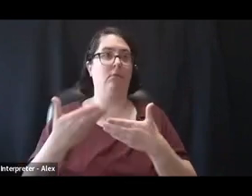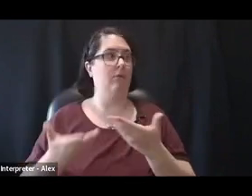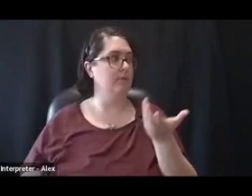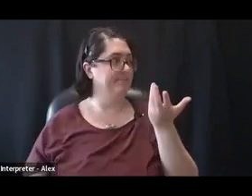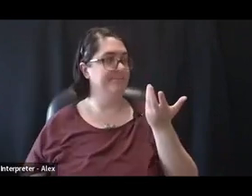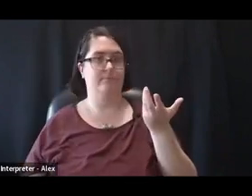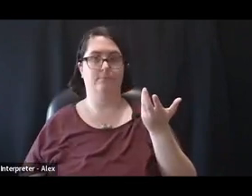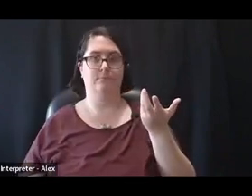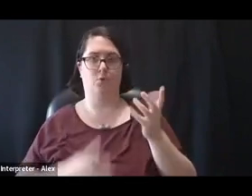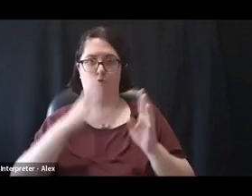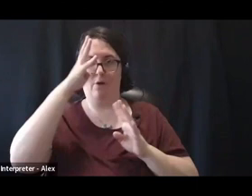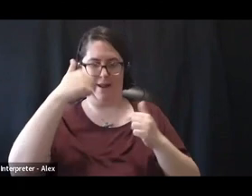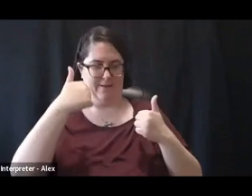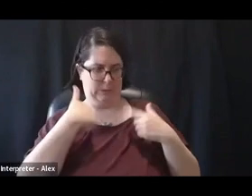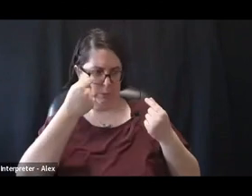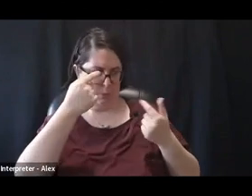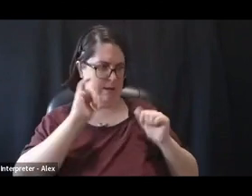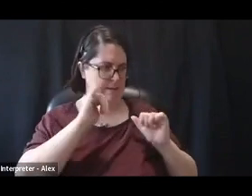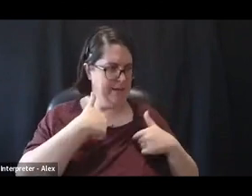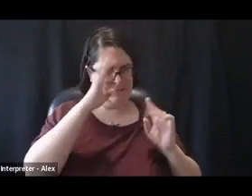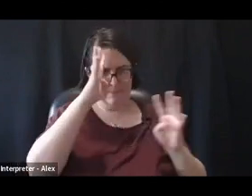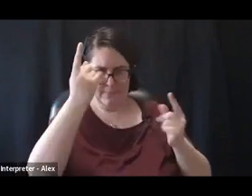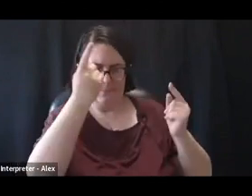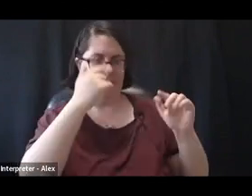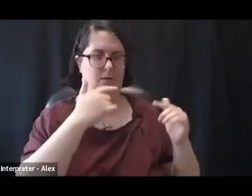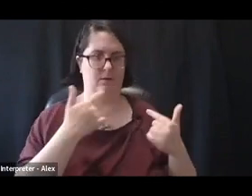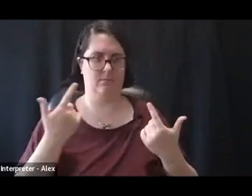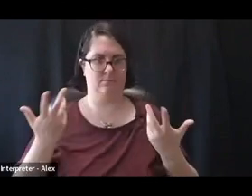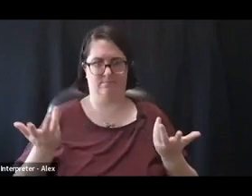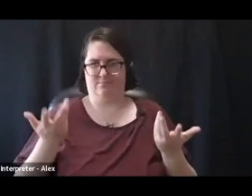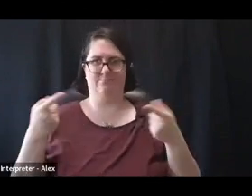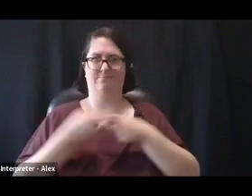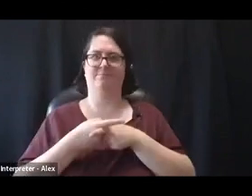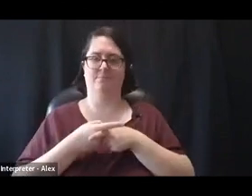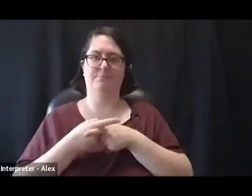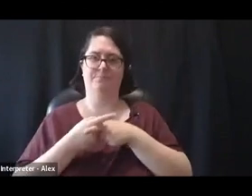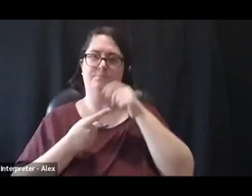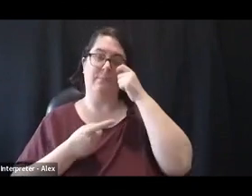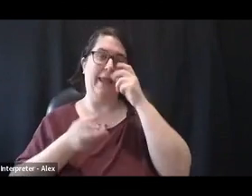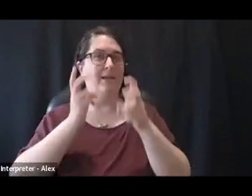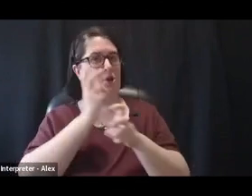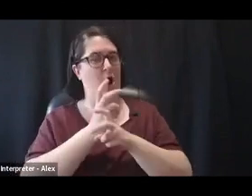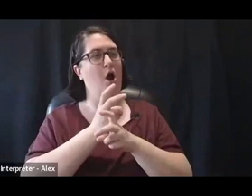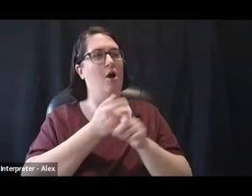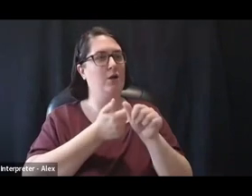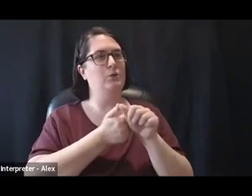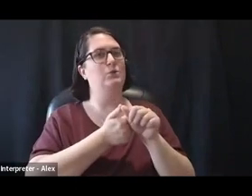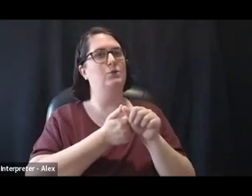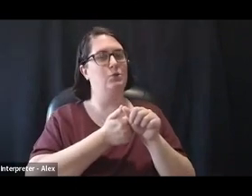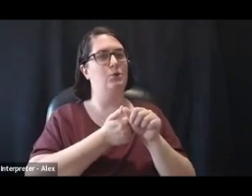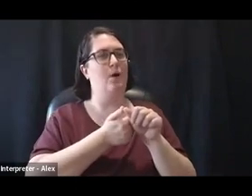know, ensuring that, you know, we're working within those narratives to not fall into sort of like flattening ourselves or